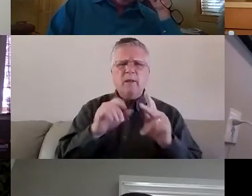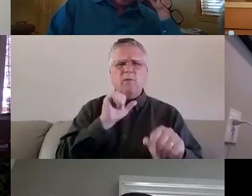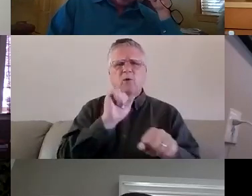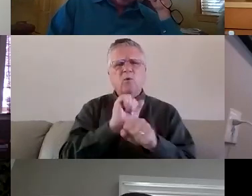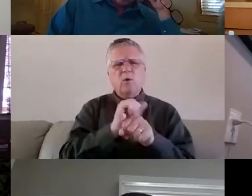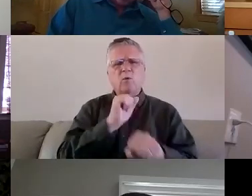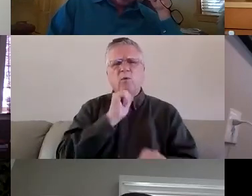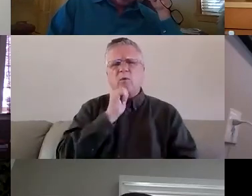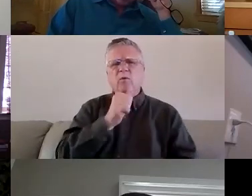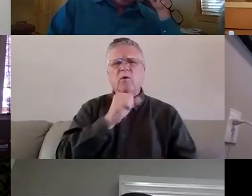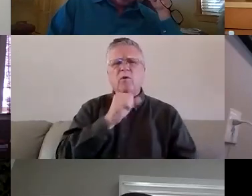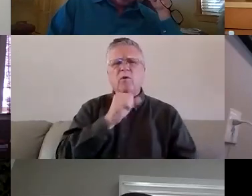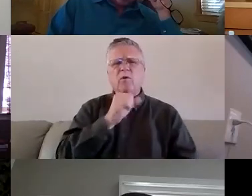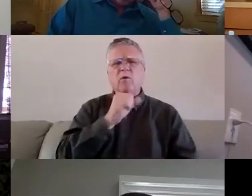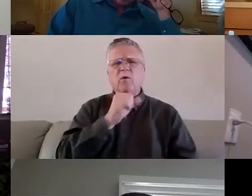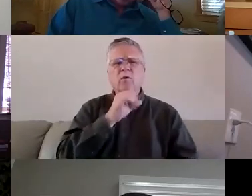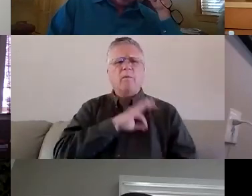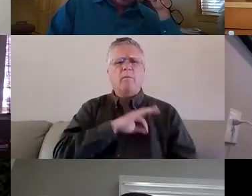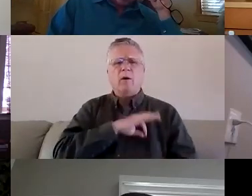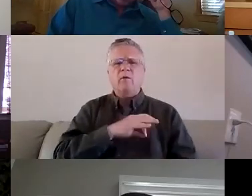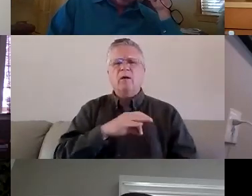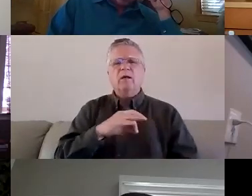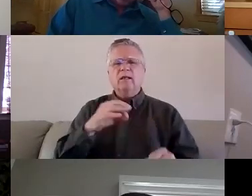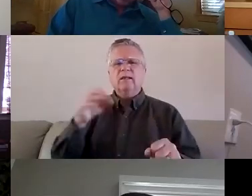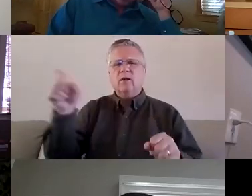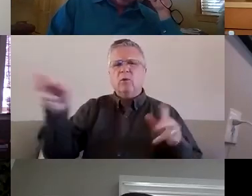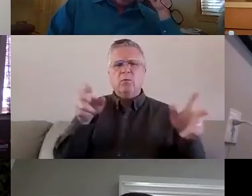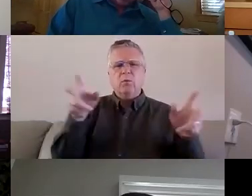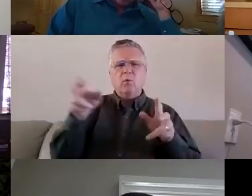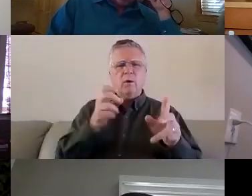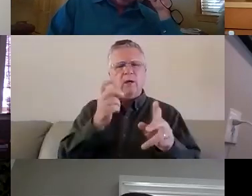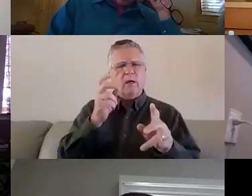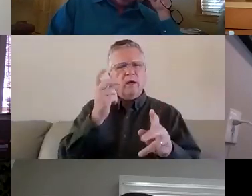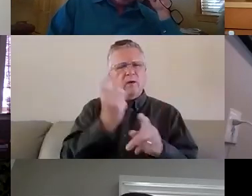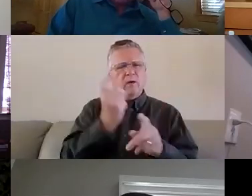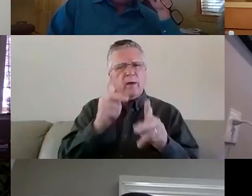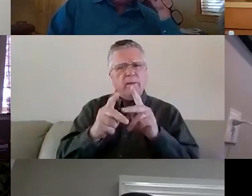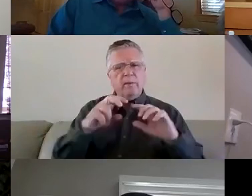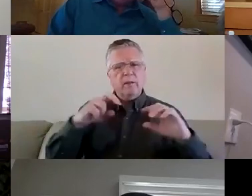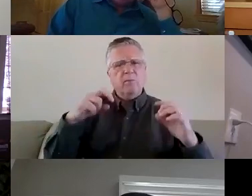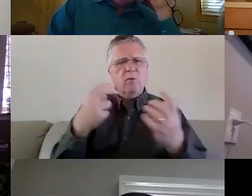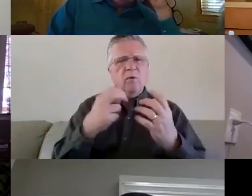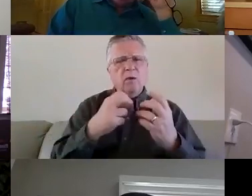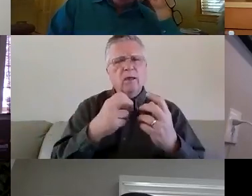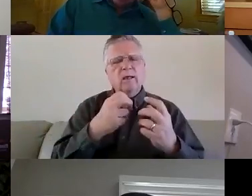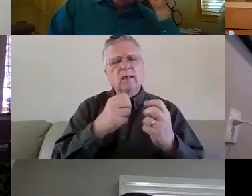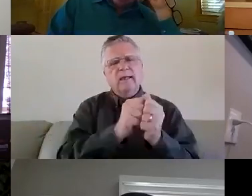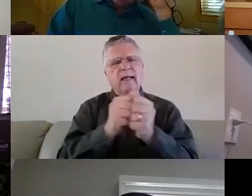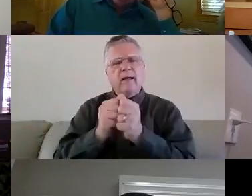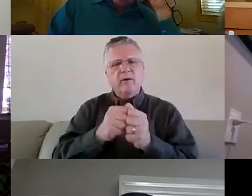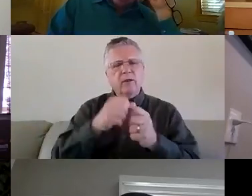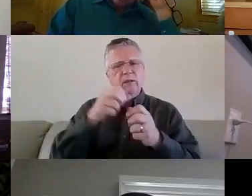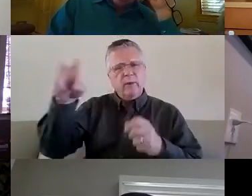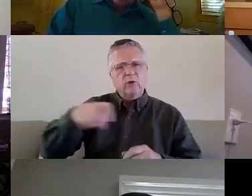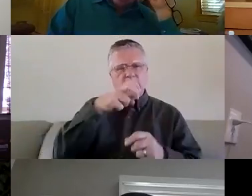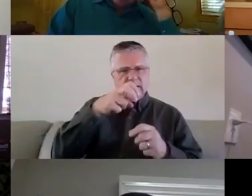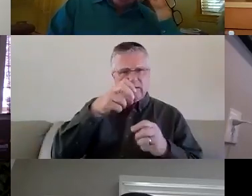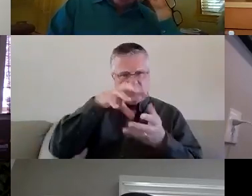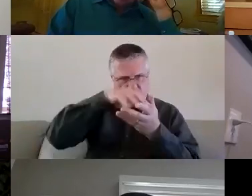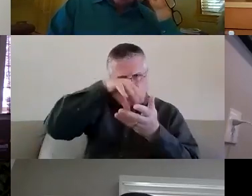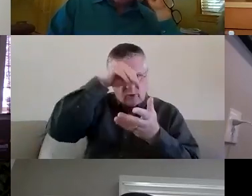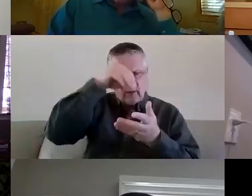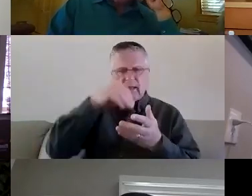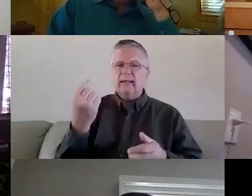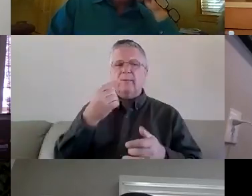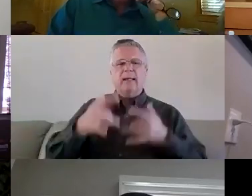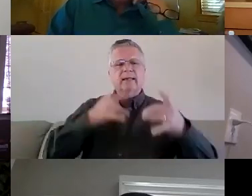organizations. So we're bringing the right people together to have these conversations, to be able to transfer this learning. And you know, one of the exciting things about Glasgow,